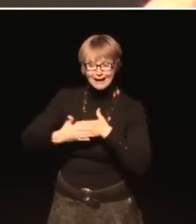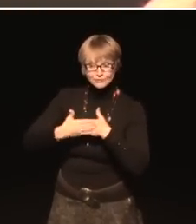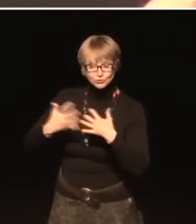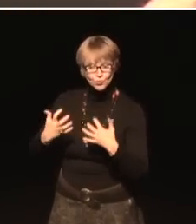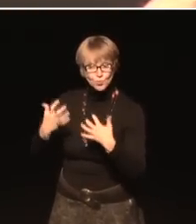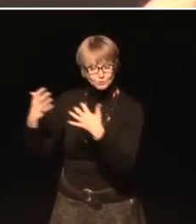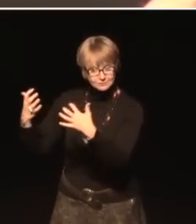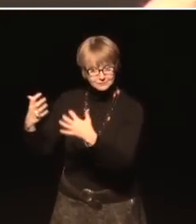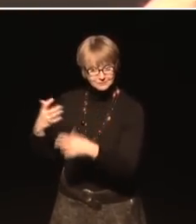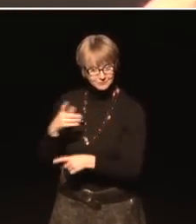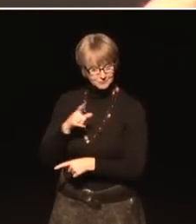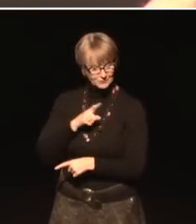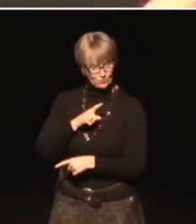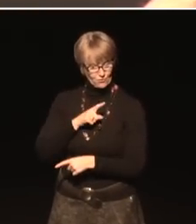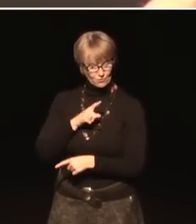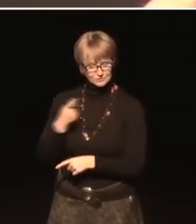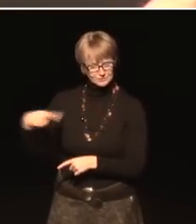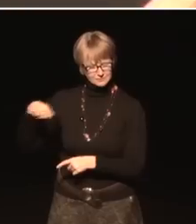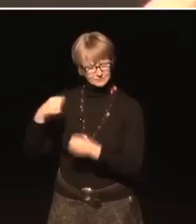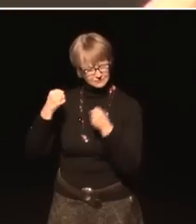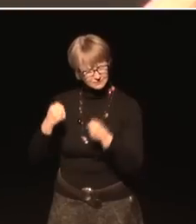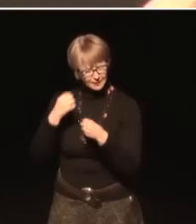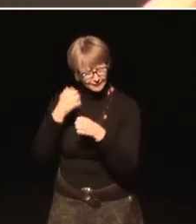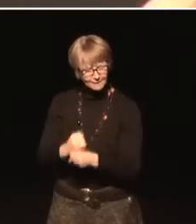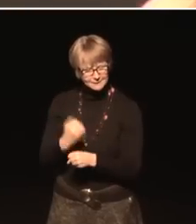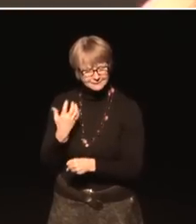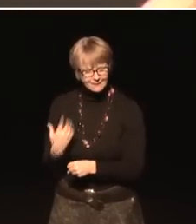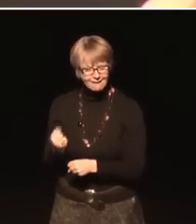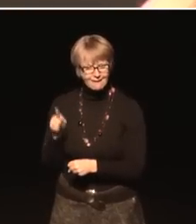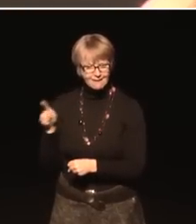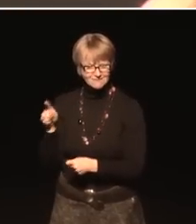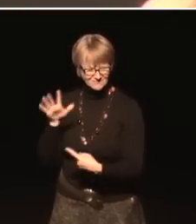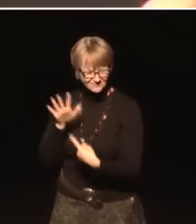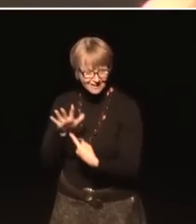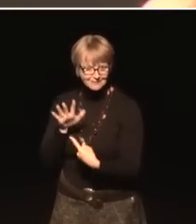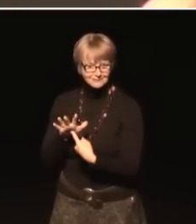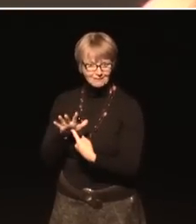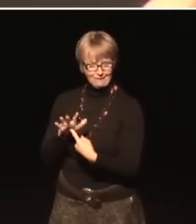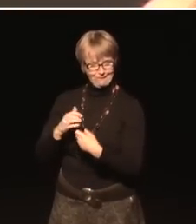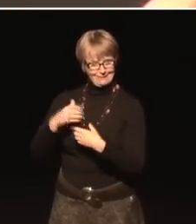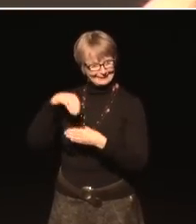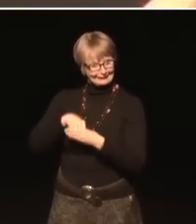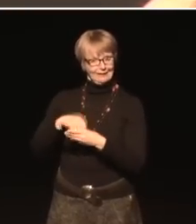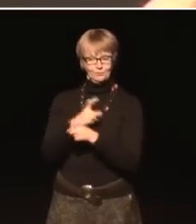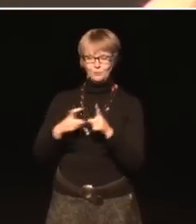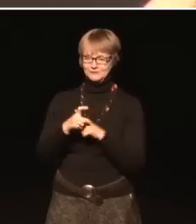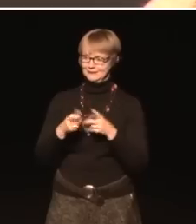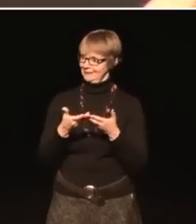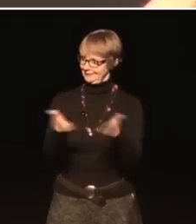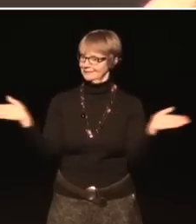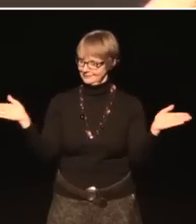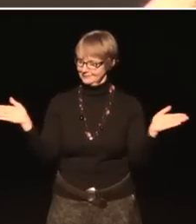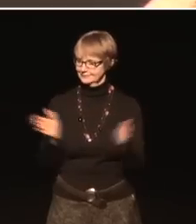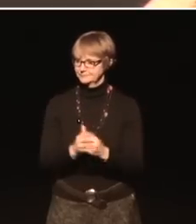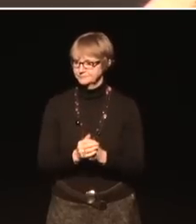know, very, very committed and vital part of our community. So that's